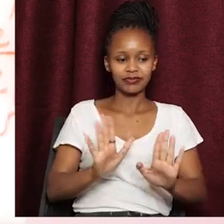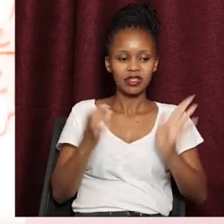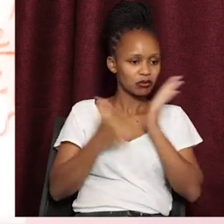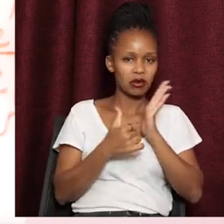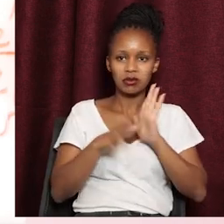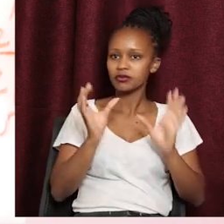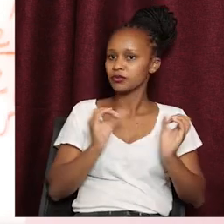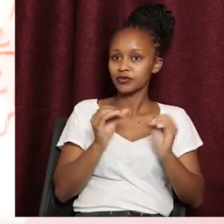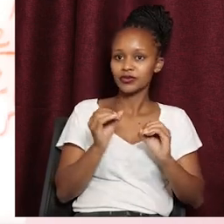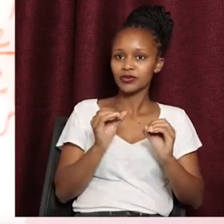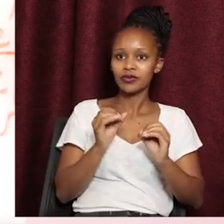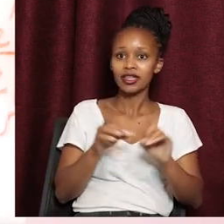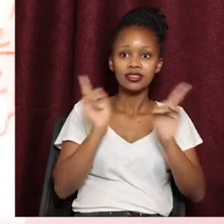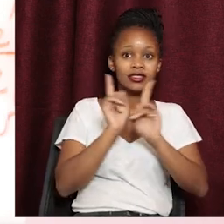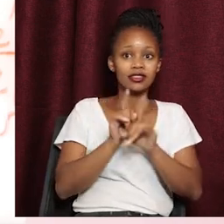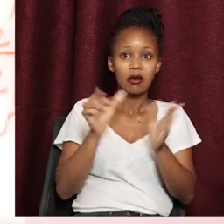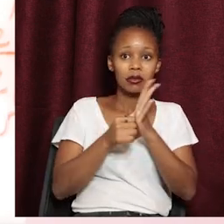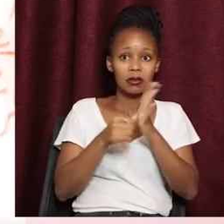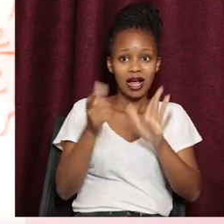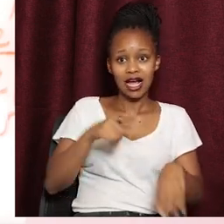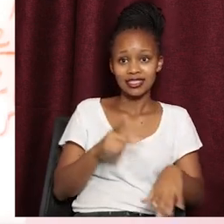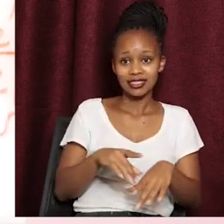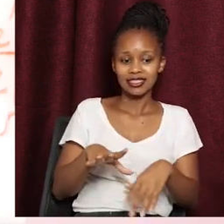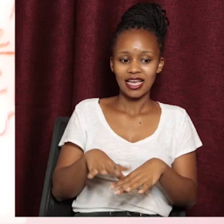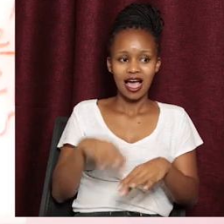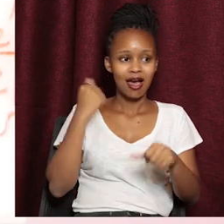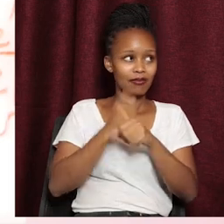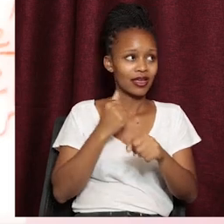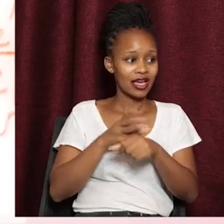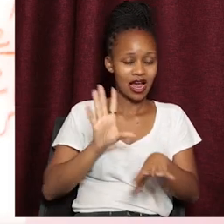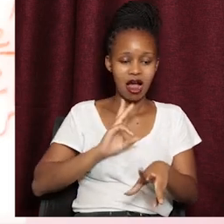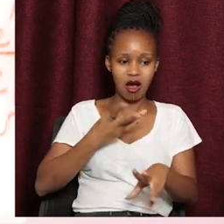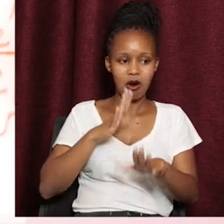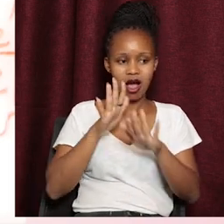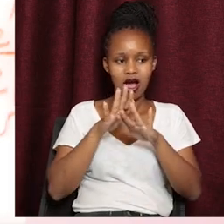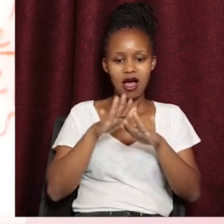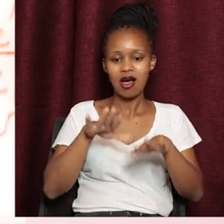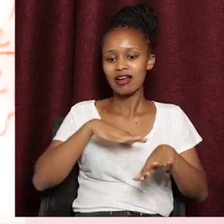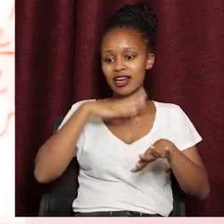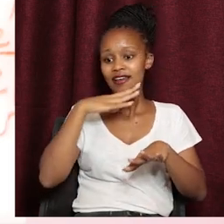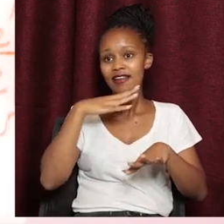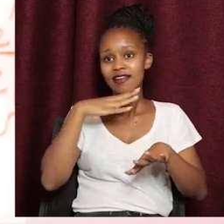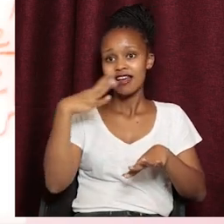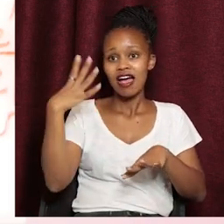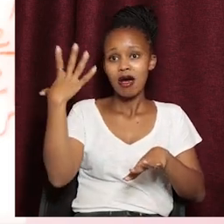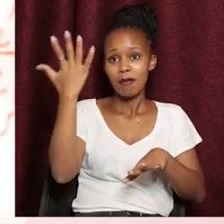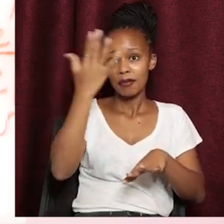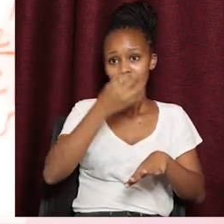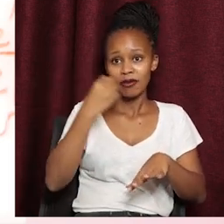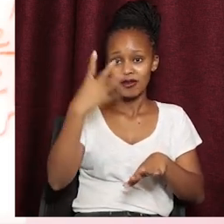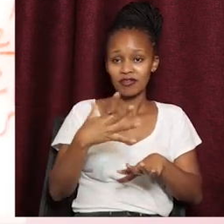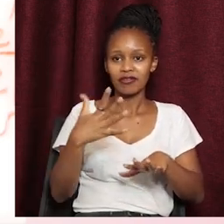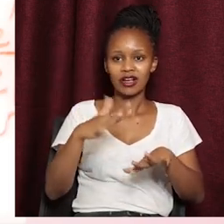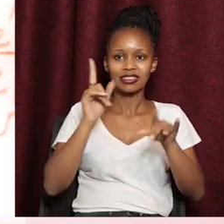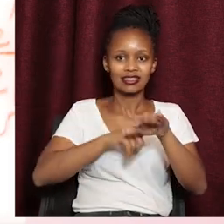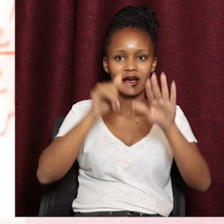no problem for us decorating our dead as we bury them. I have no problem. I have no problem